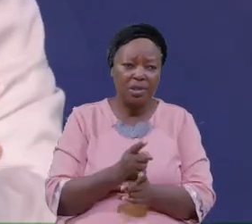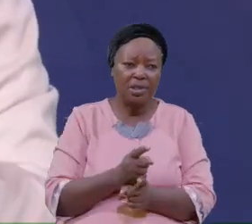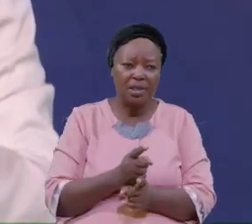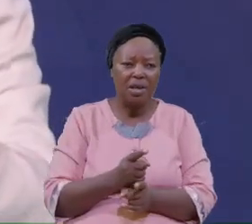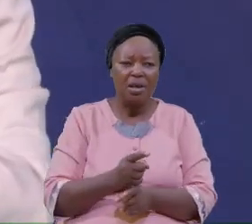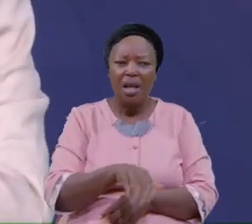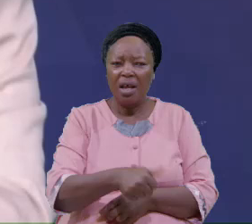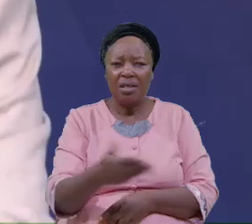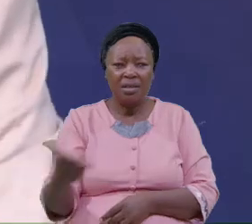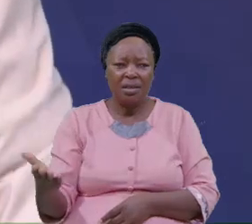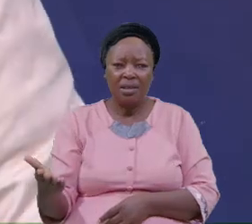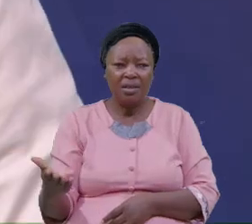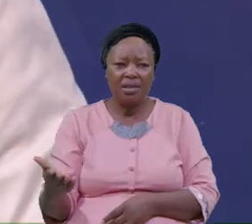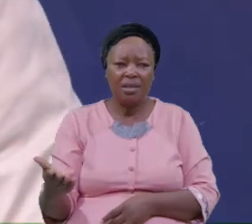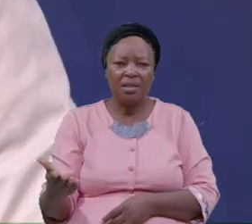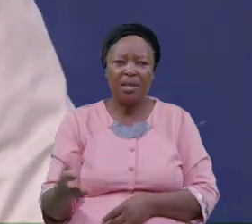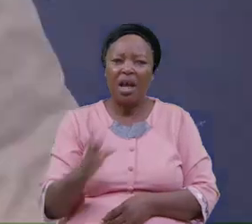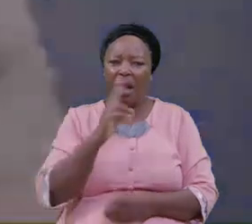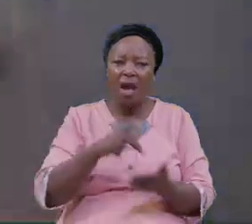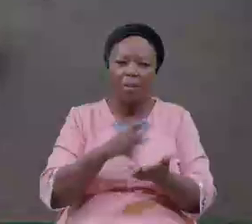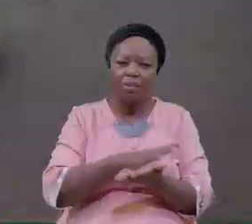whatsoever things are pure,